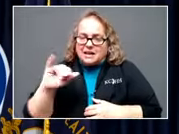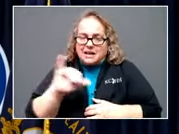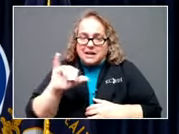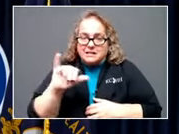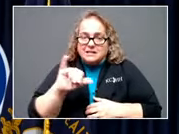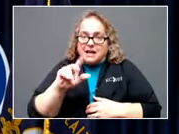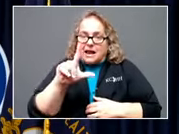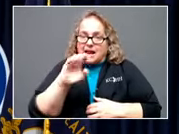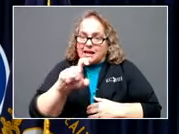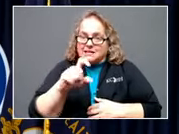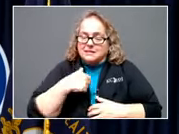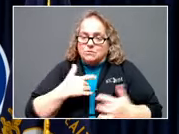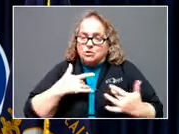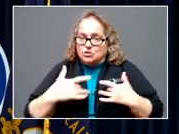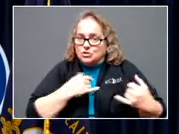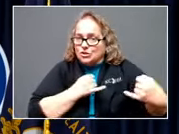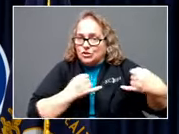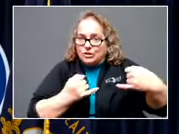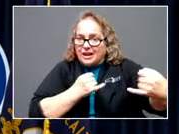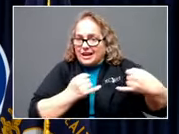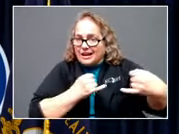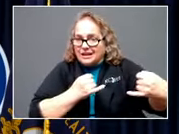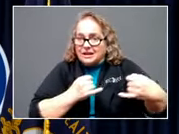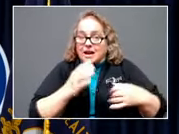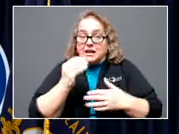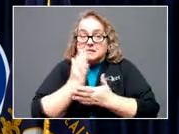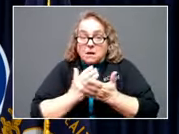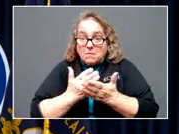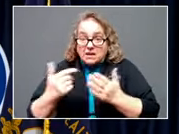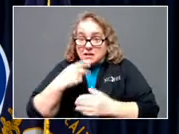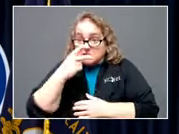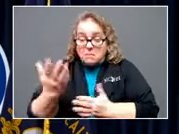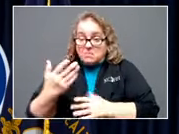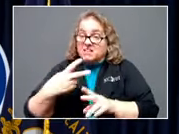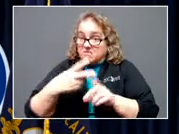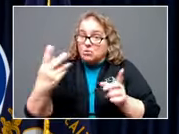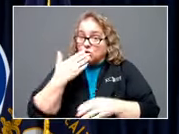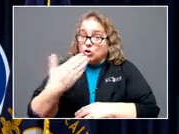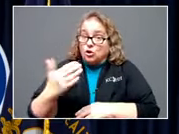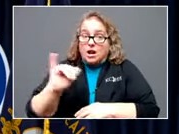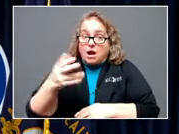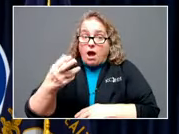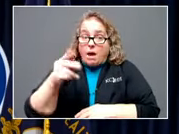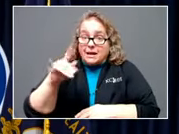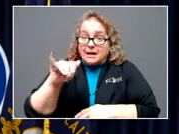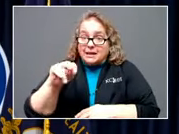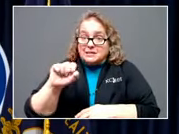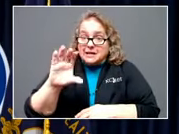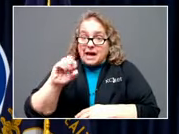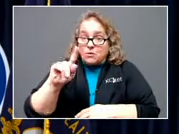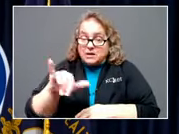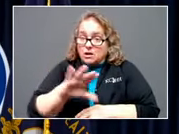that I've seen that I think could be a positive. Hopkins County is its own district, and there hasn't been a representative that lives in Hopkins